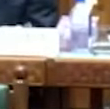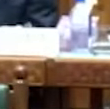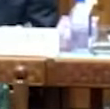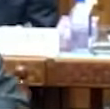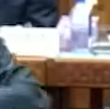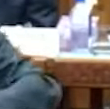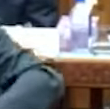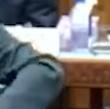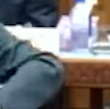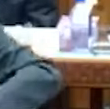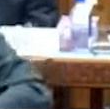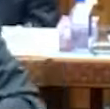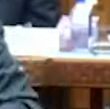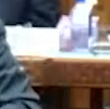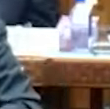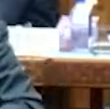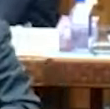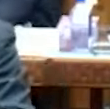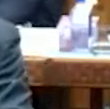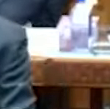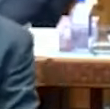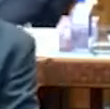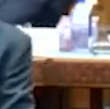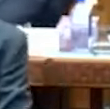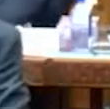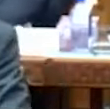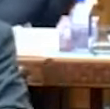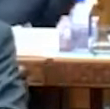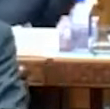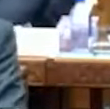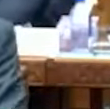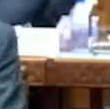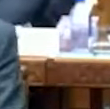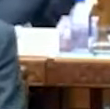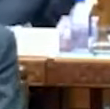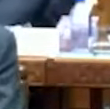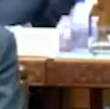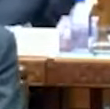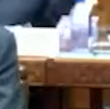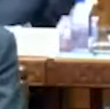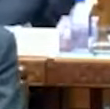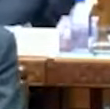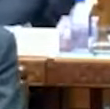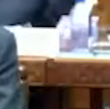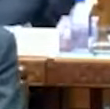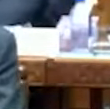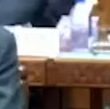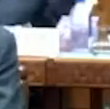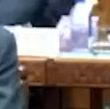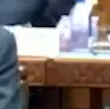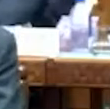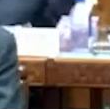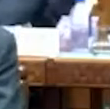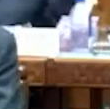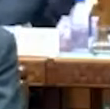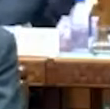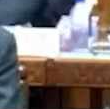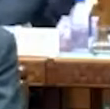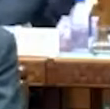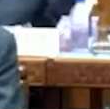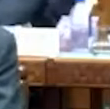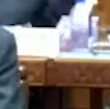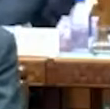Fiji's economy. In fact, Mr. Speaker, sir, they don't even seem to have a policy or strategy. The political opponents are saying, outside are saying, when they deliver the budget, then